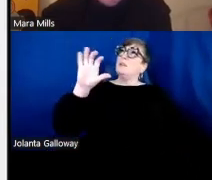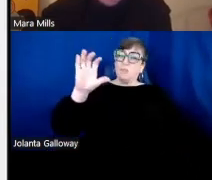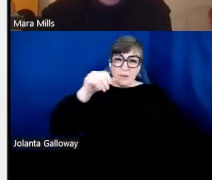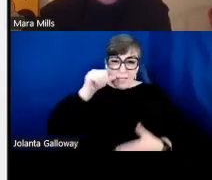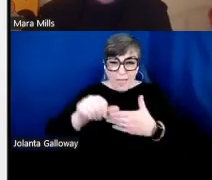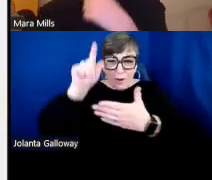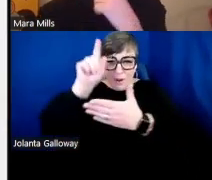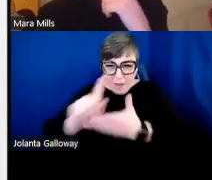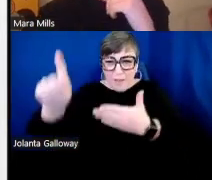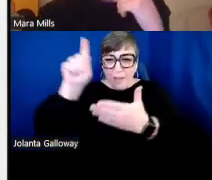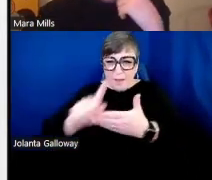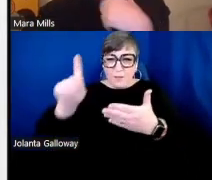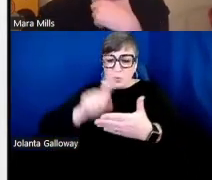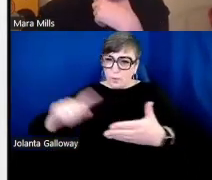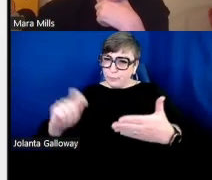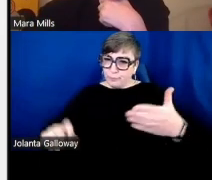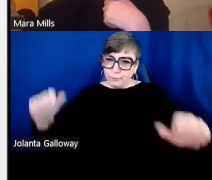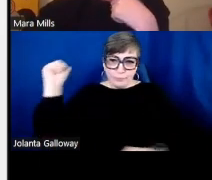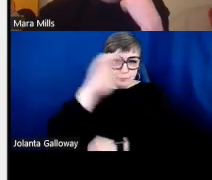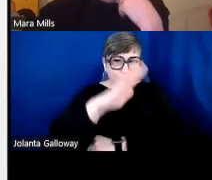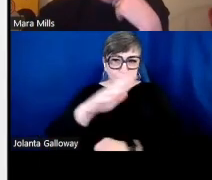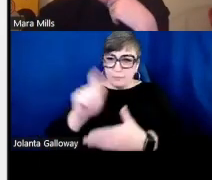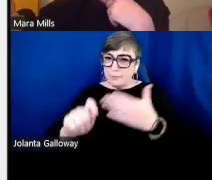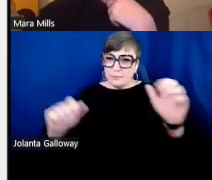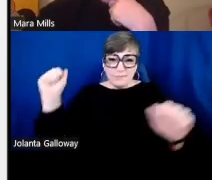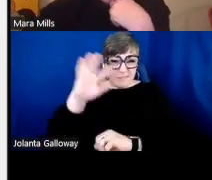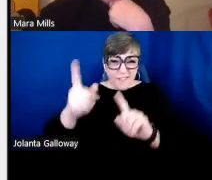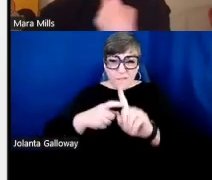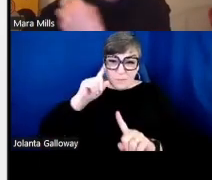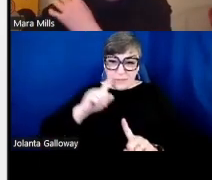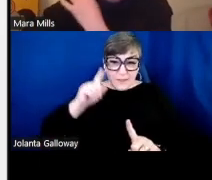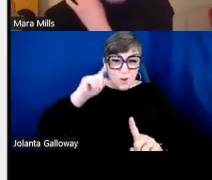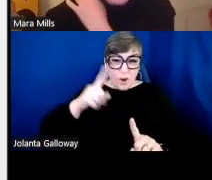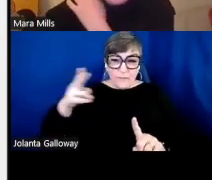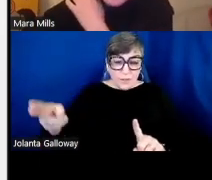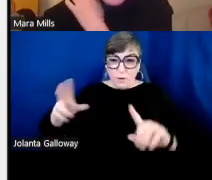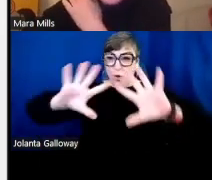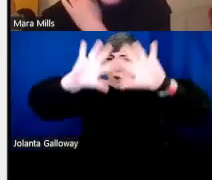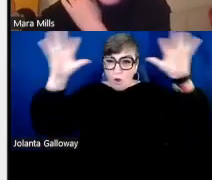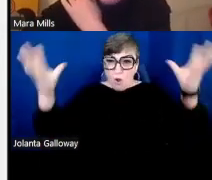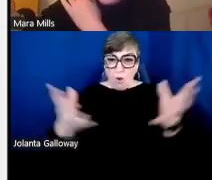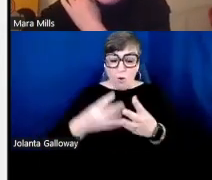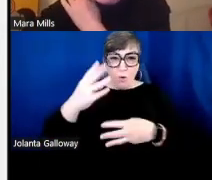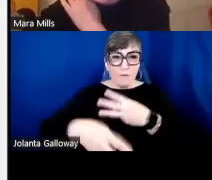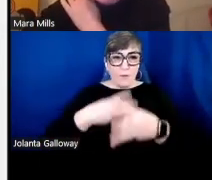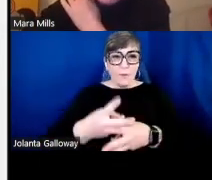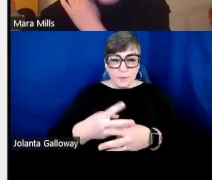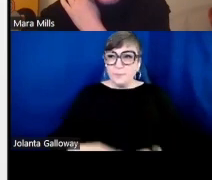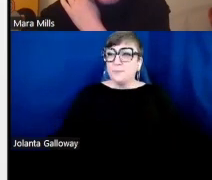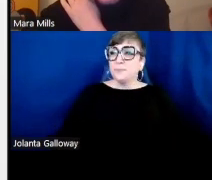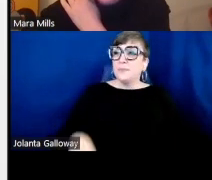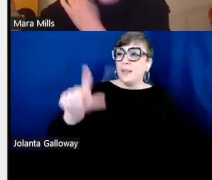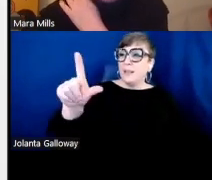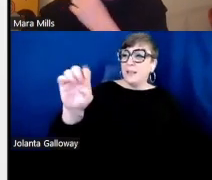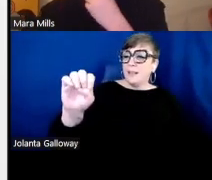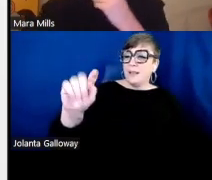of electrical hearing aids from deaf and hard of hearing people around the world miss letty watkins writing from oakland in november